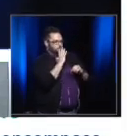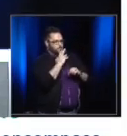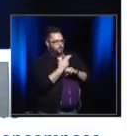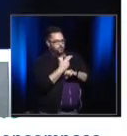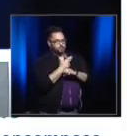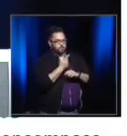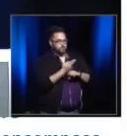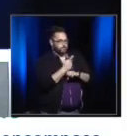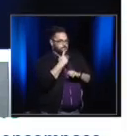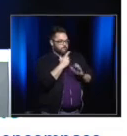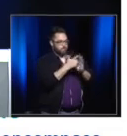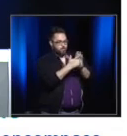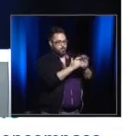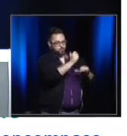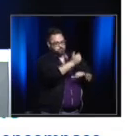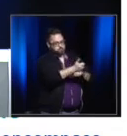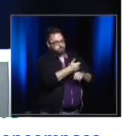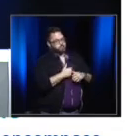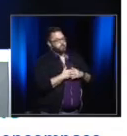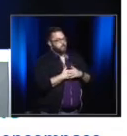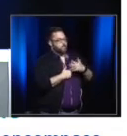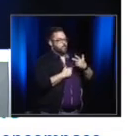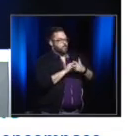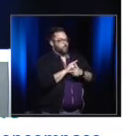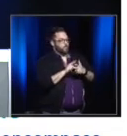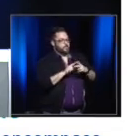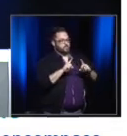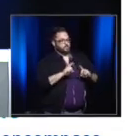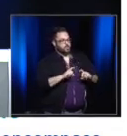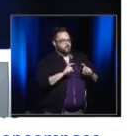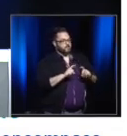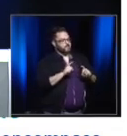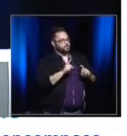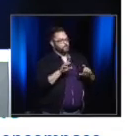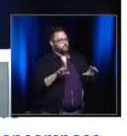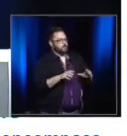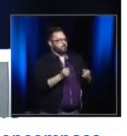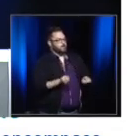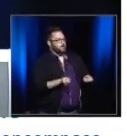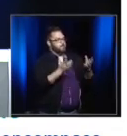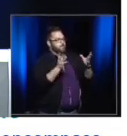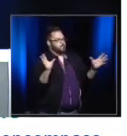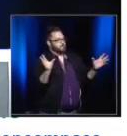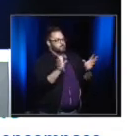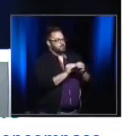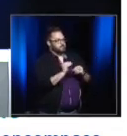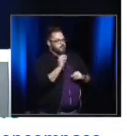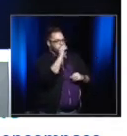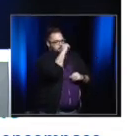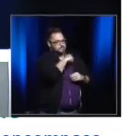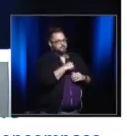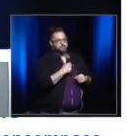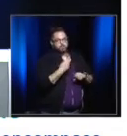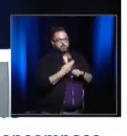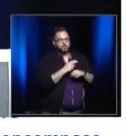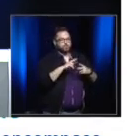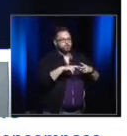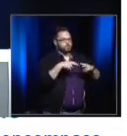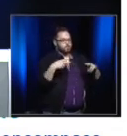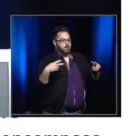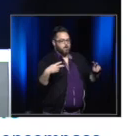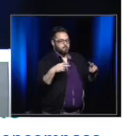The 3 synoptic surveys were used to generate the abundance estimates. We used genetic mark